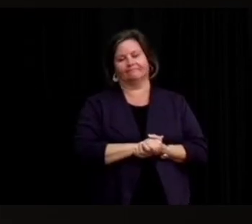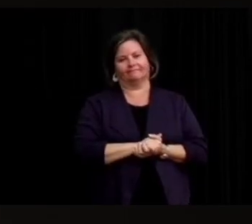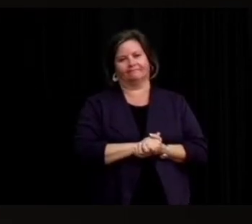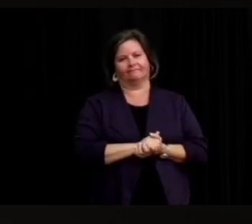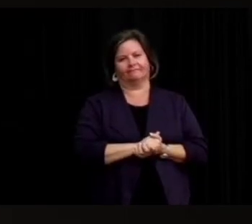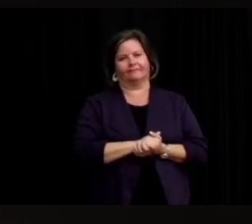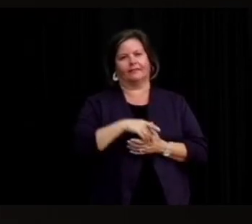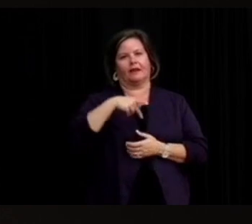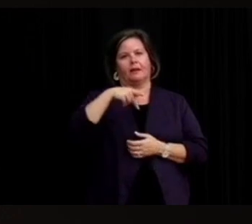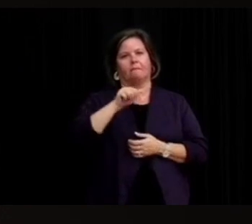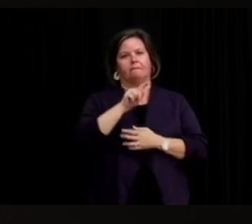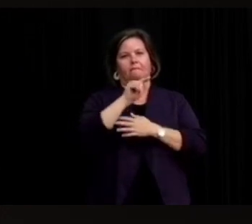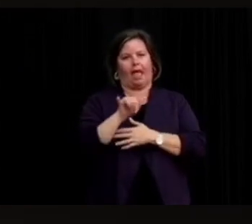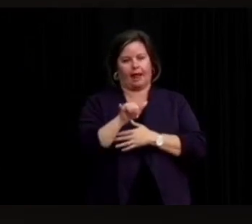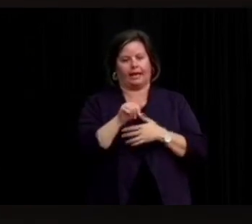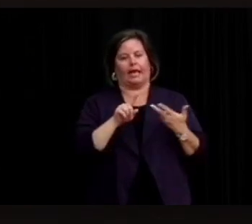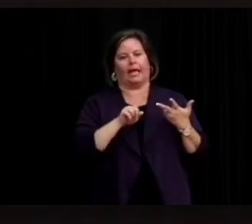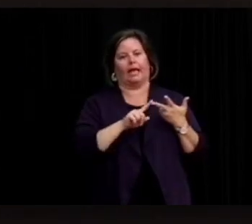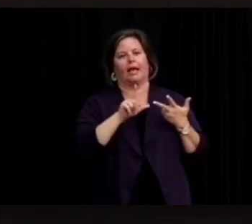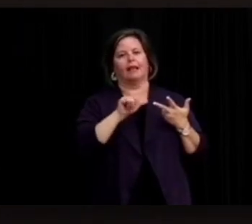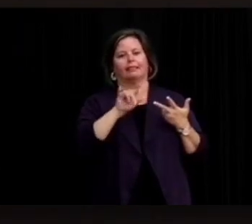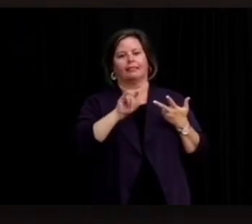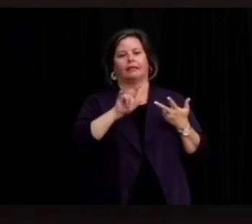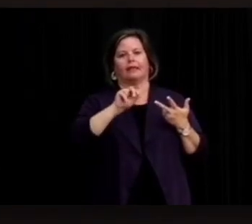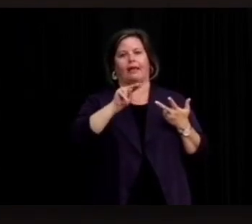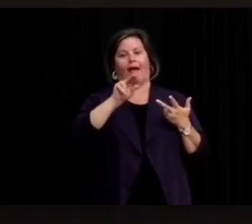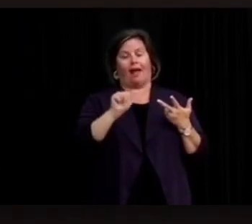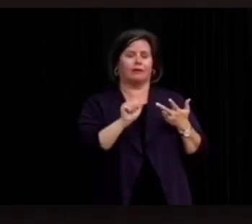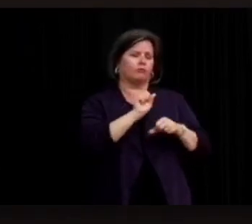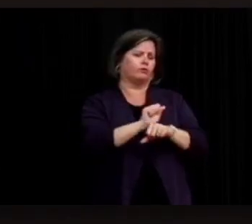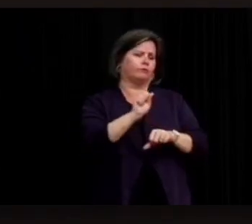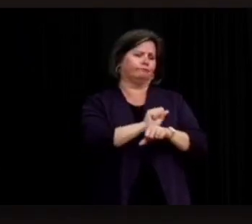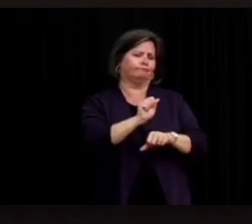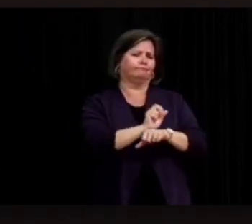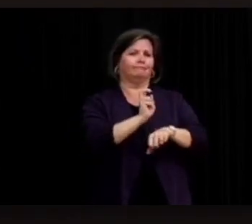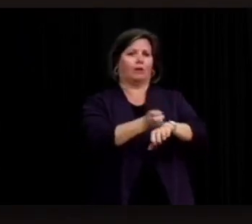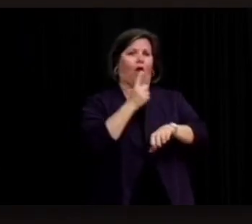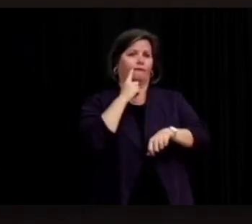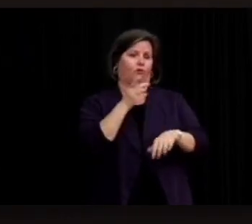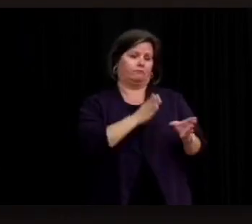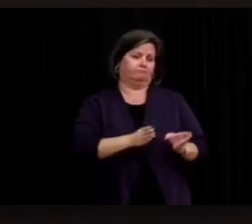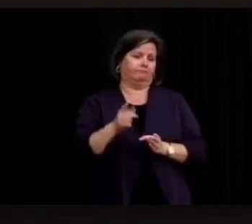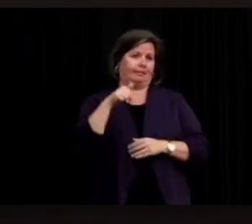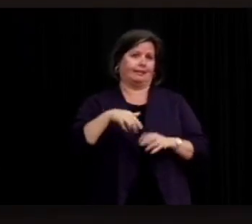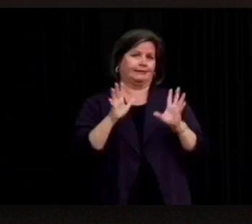And Patty and Liliana, they worked extremely hard at putting this together.